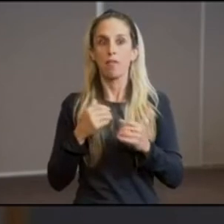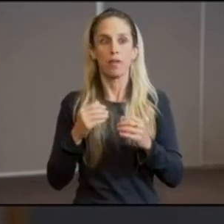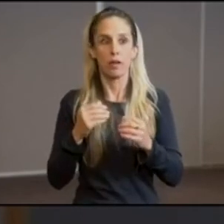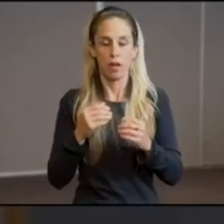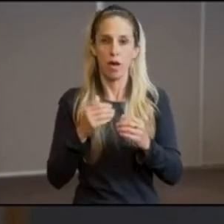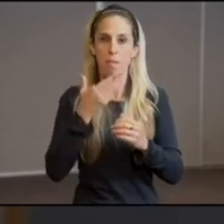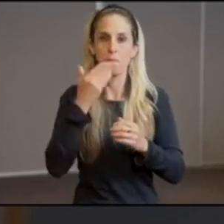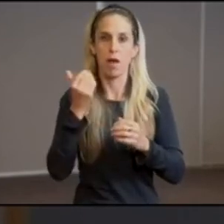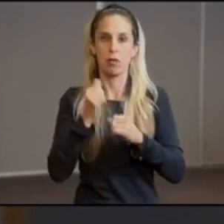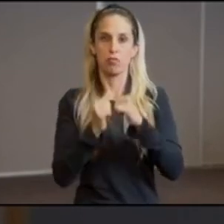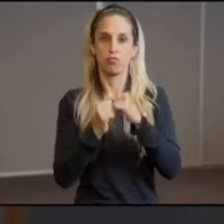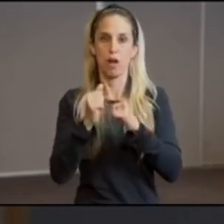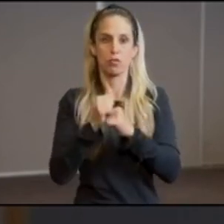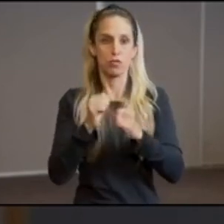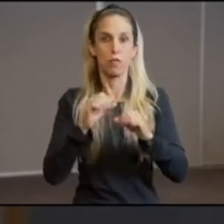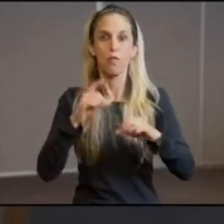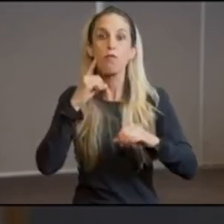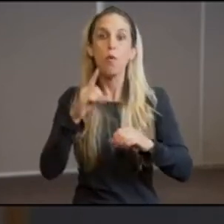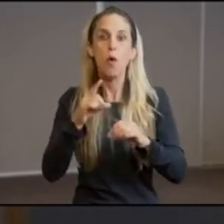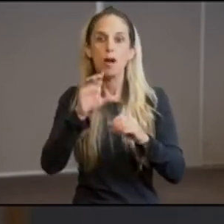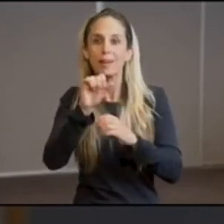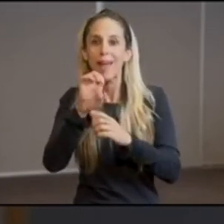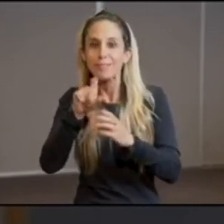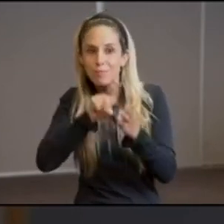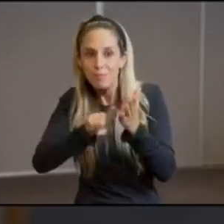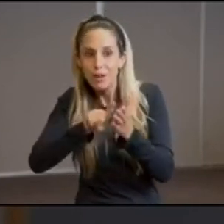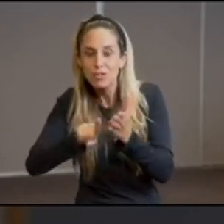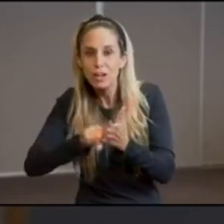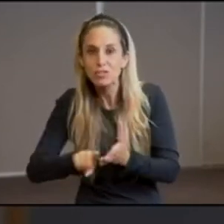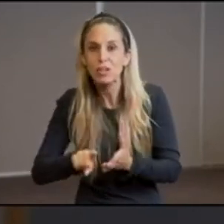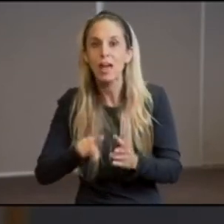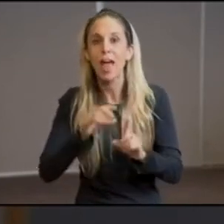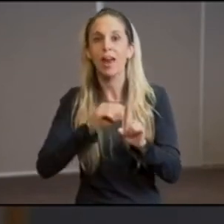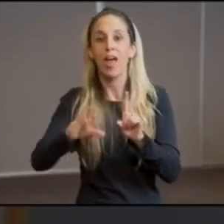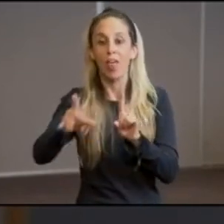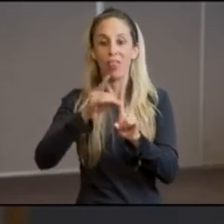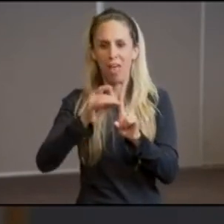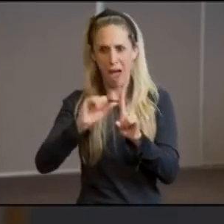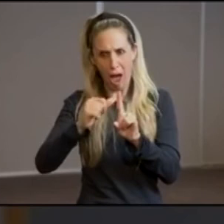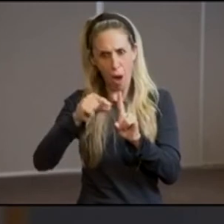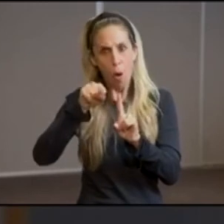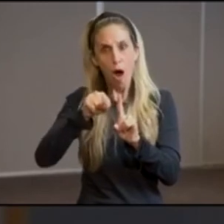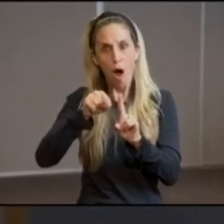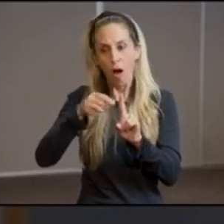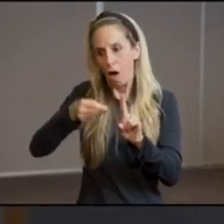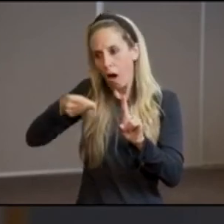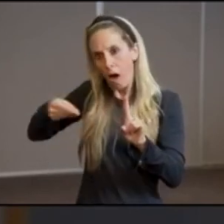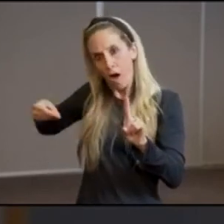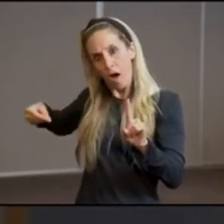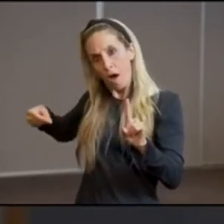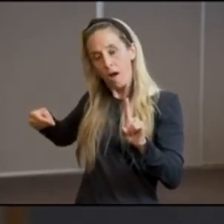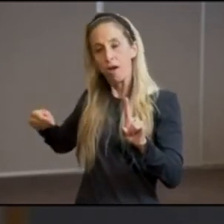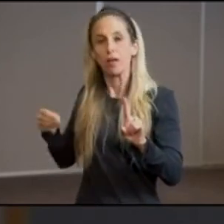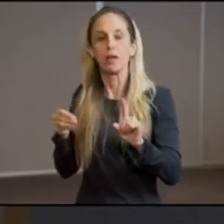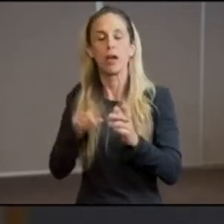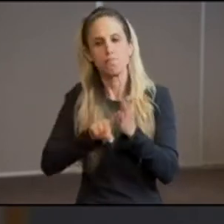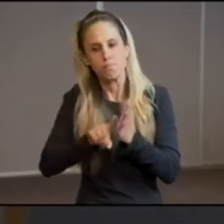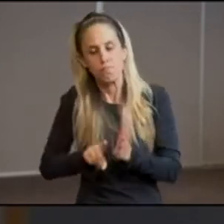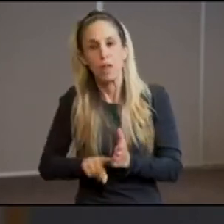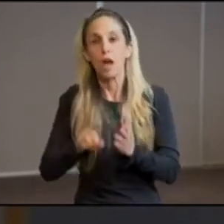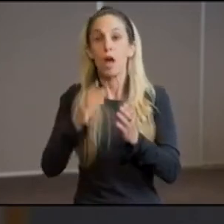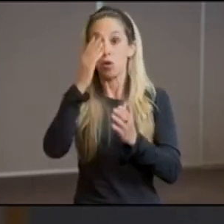infrastructure to do case investigation and contact tracing and help people know that they're infectious